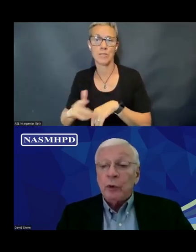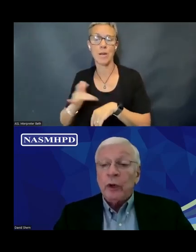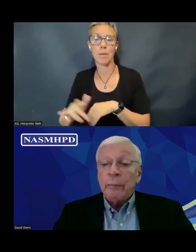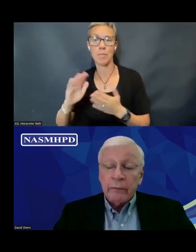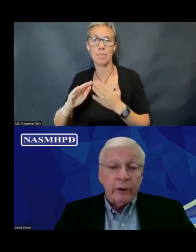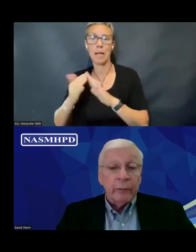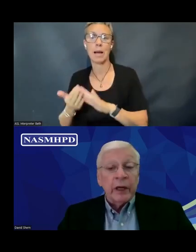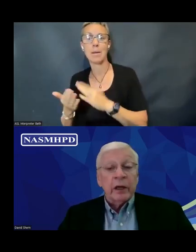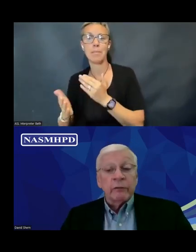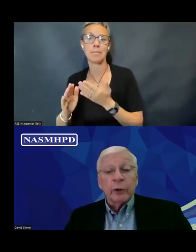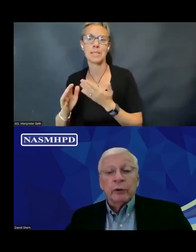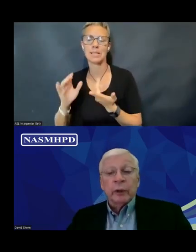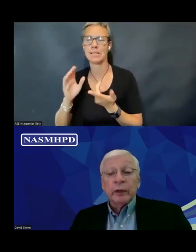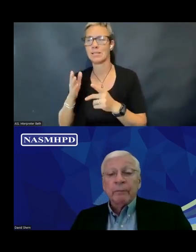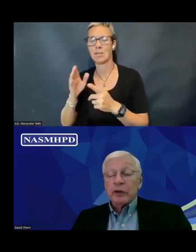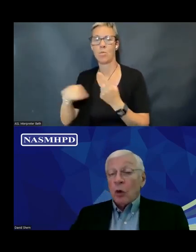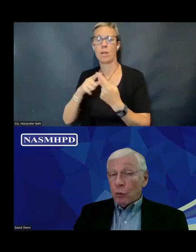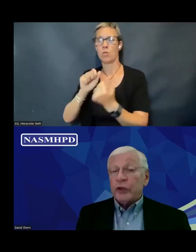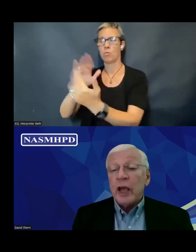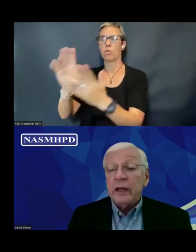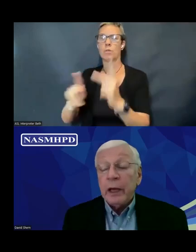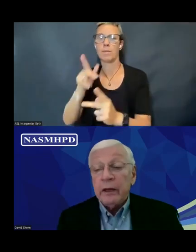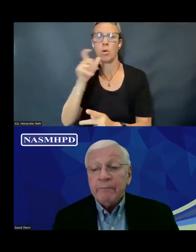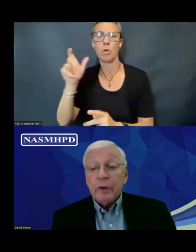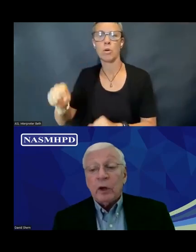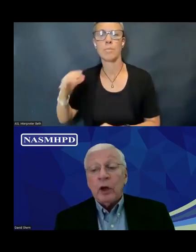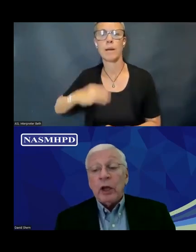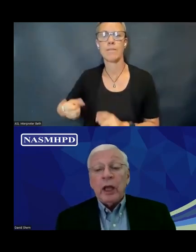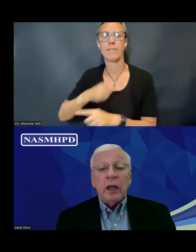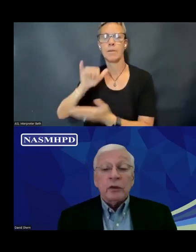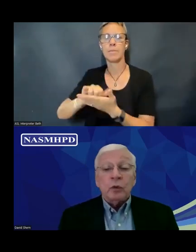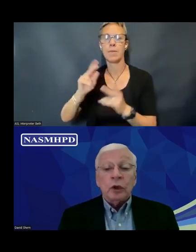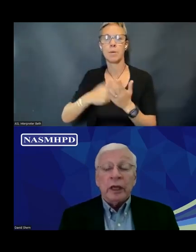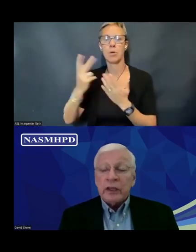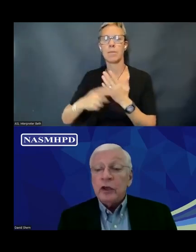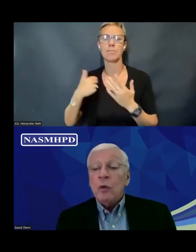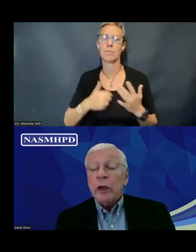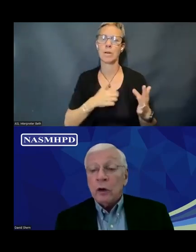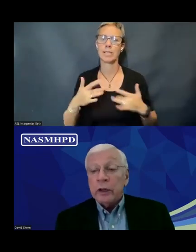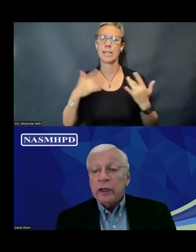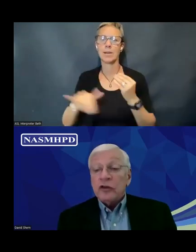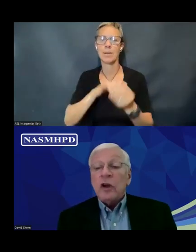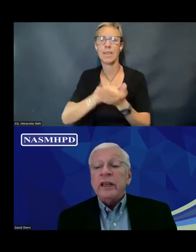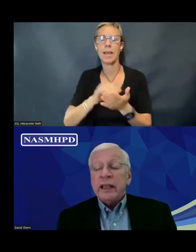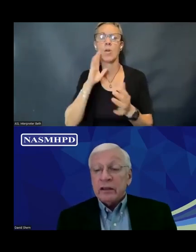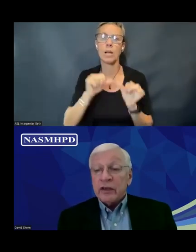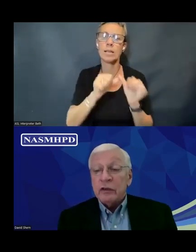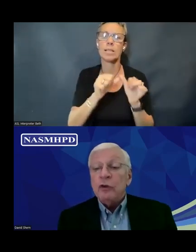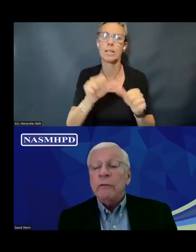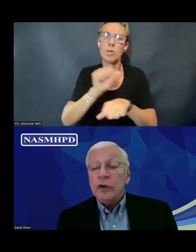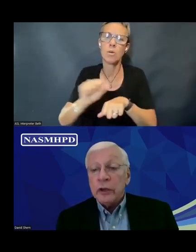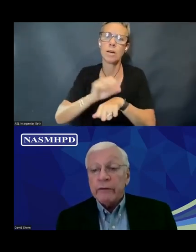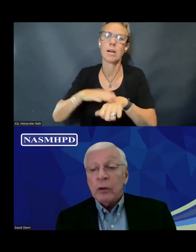encounter people who could benefit from that kind of a program. So we're excited about it, and we're going to continue working on trying to